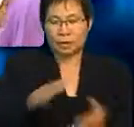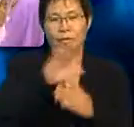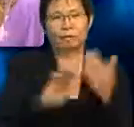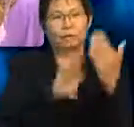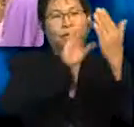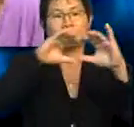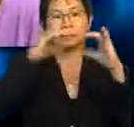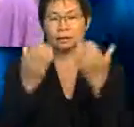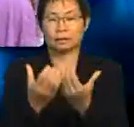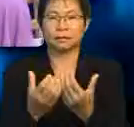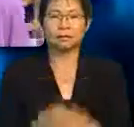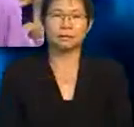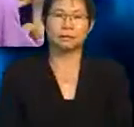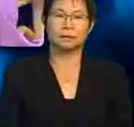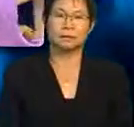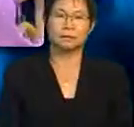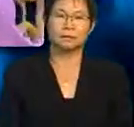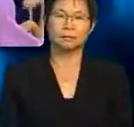Stand here and face the class.